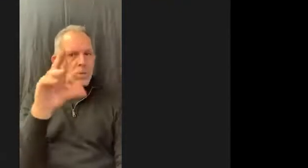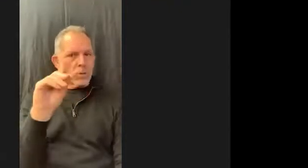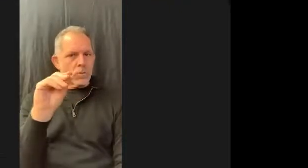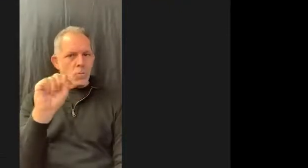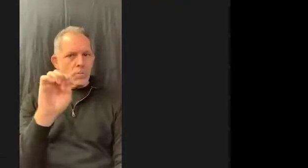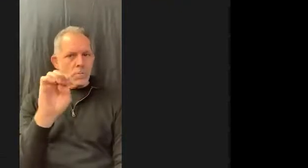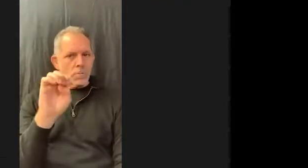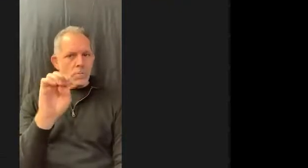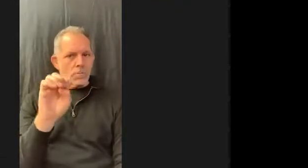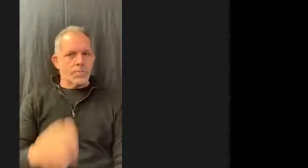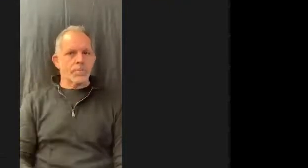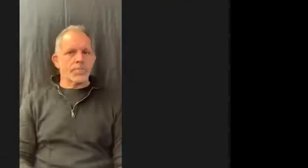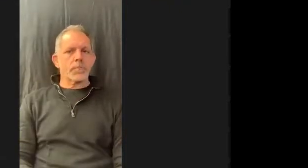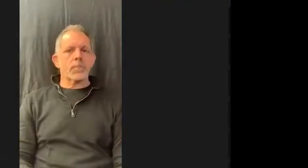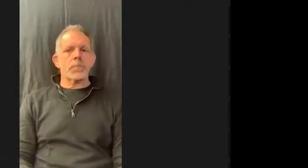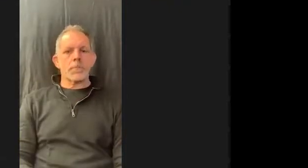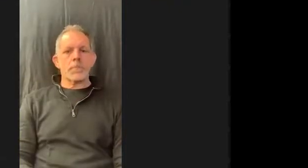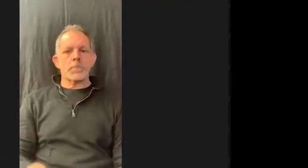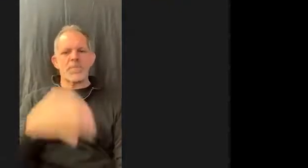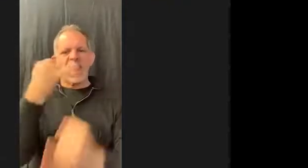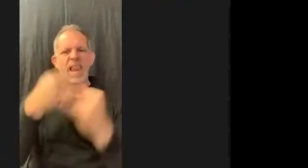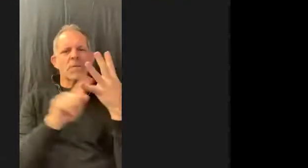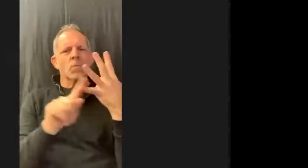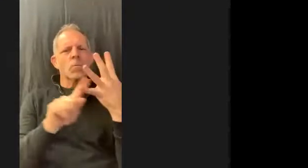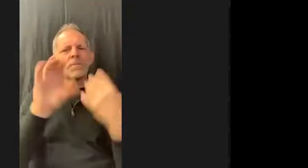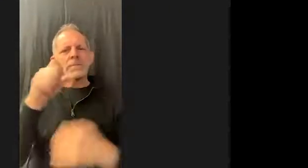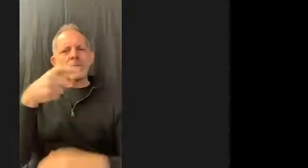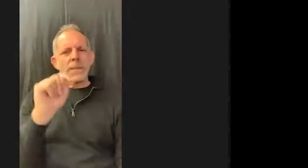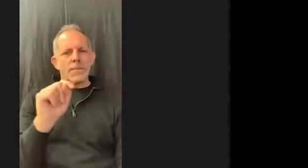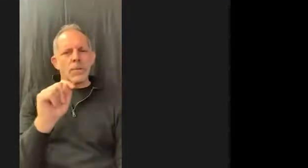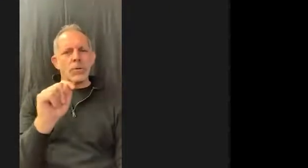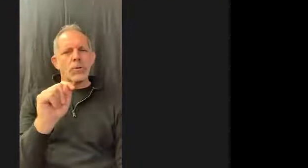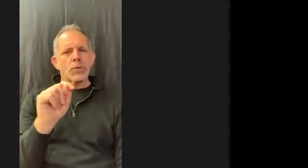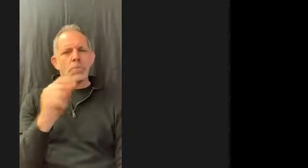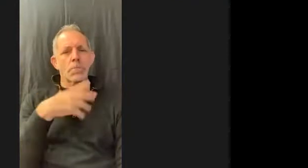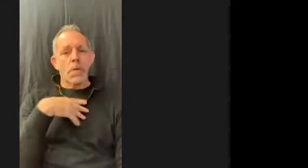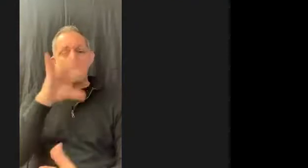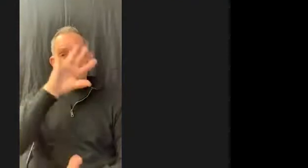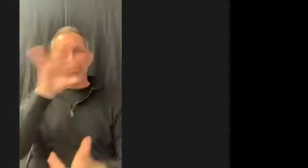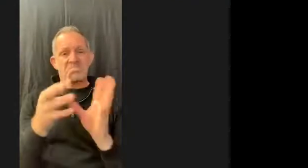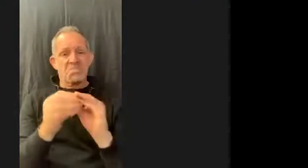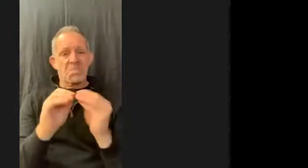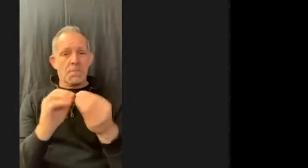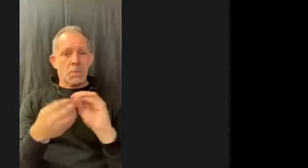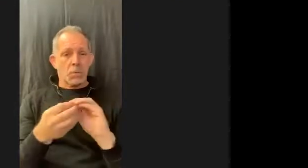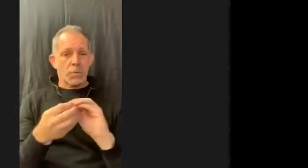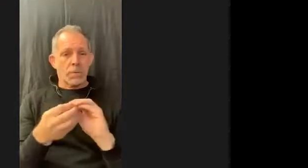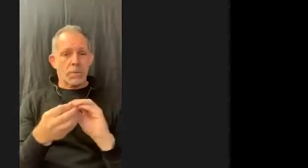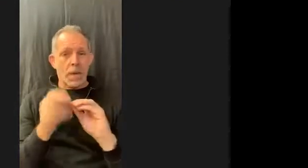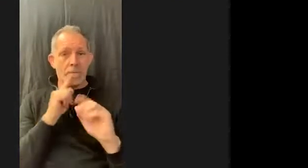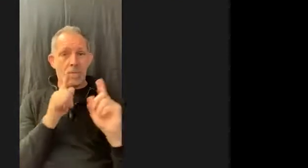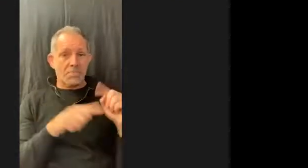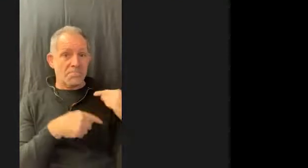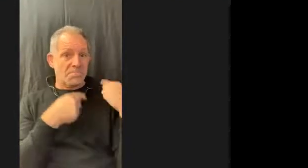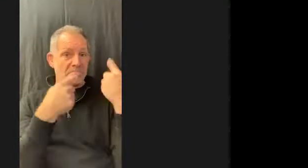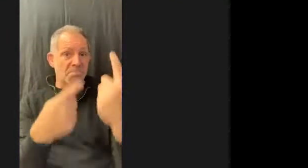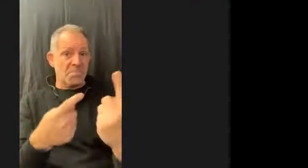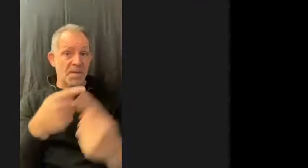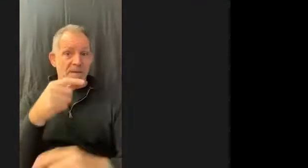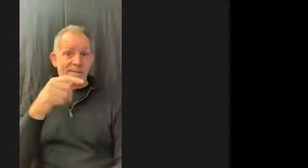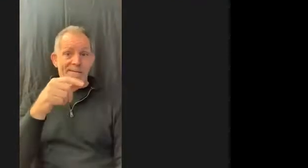is the one that we have total numbers for, but more than since mid-June. So